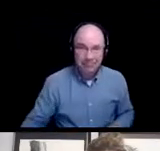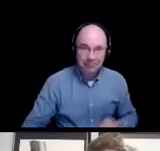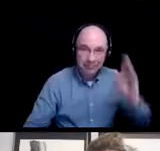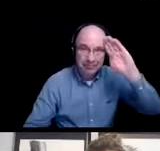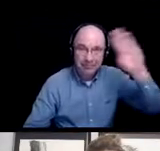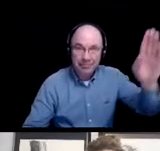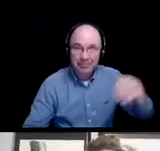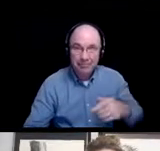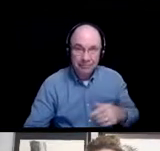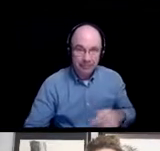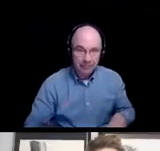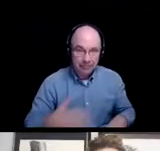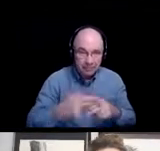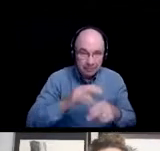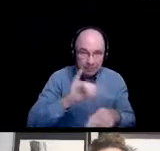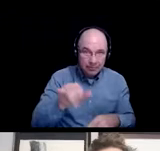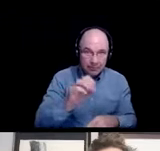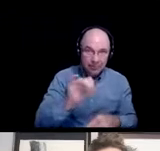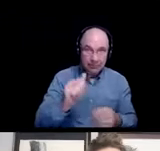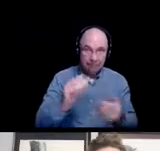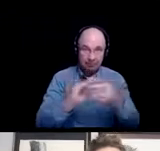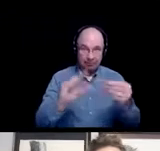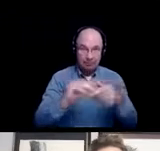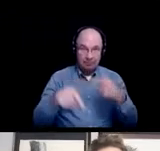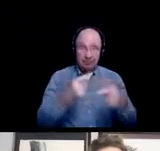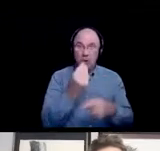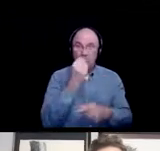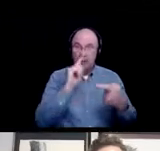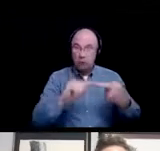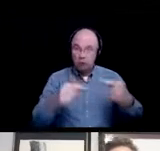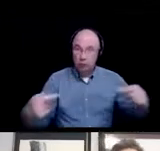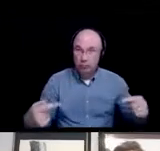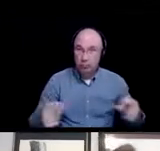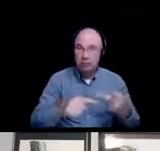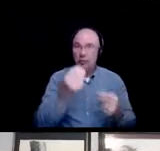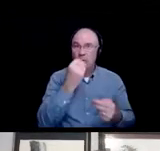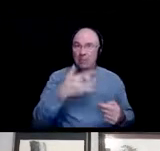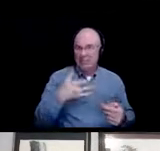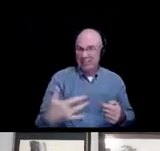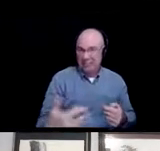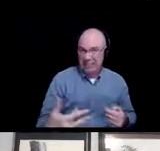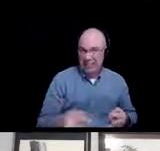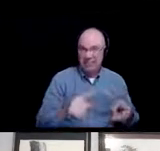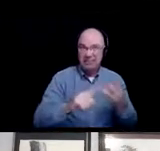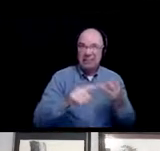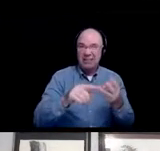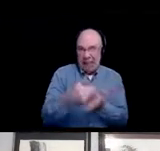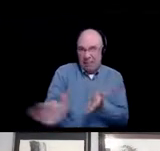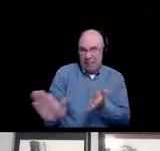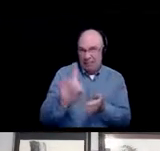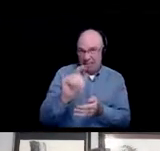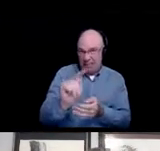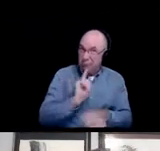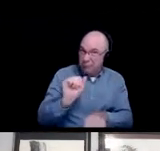Hello, my name is Jessica Hoogendorn, and I want to talk to you today about food allergies, food sensitivities, the elimination diet. Does it really